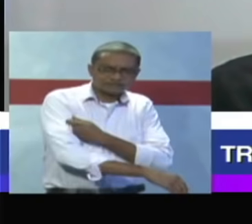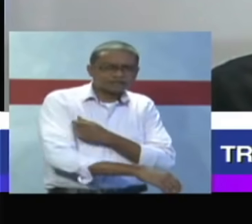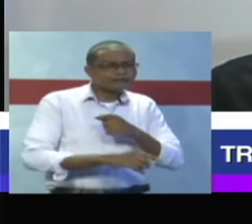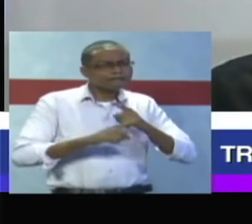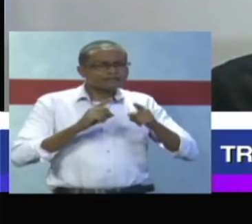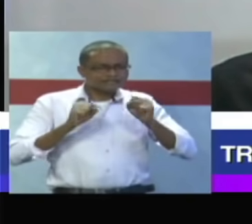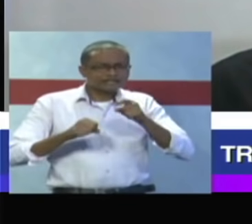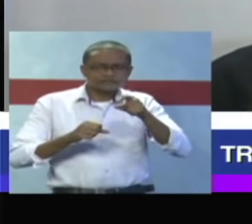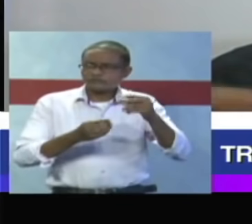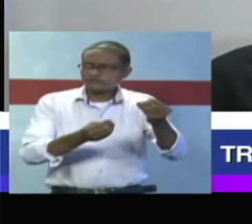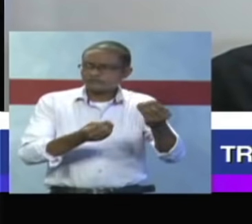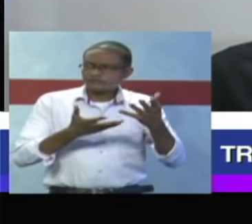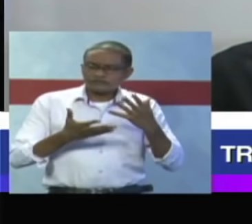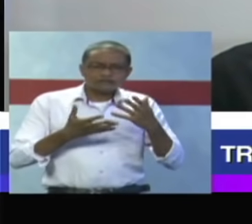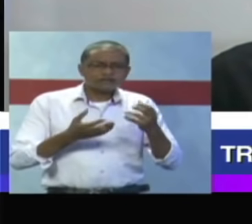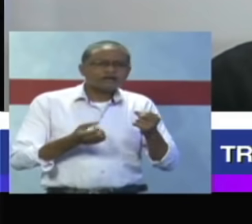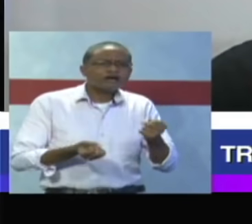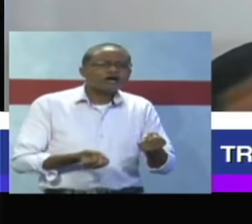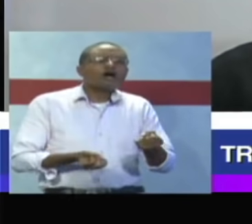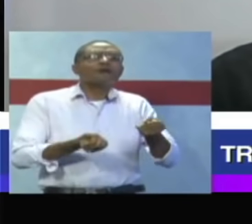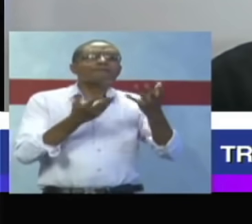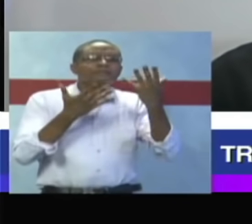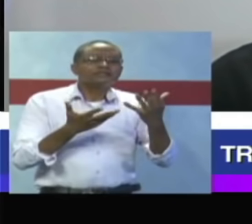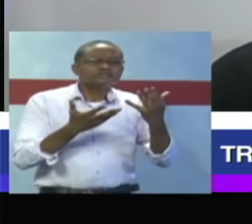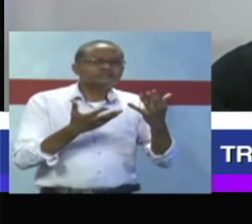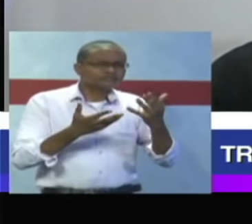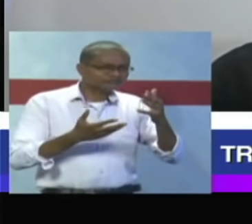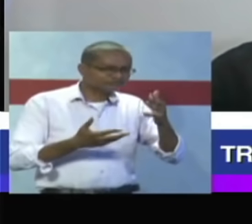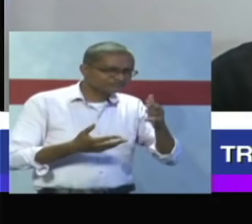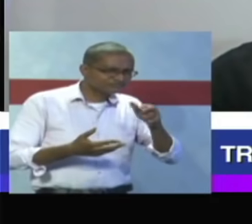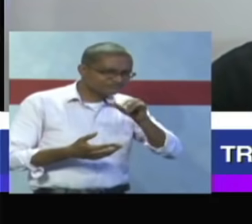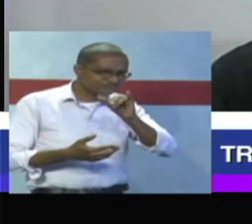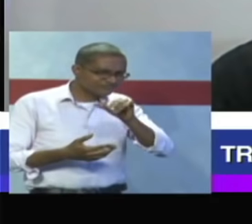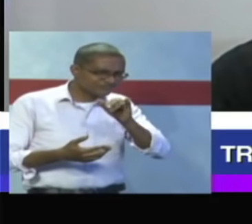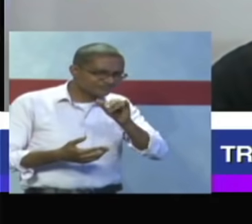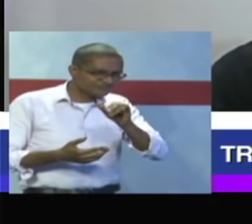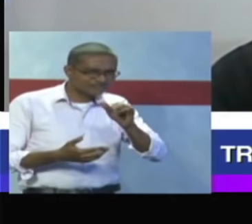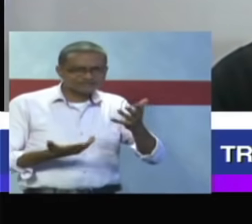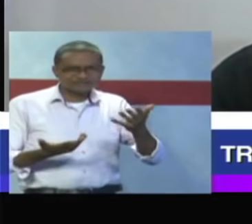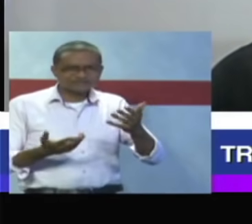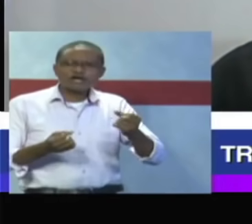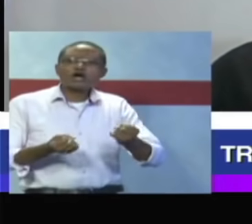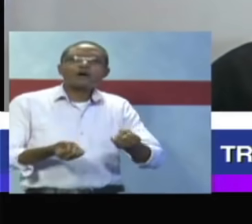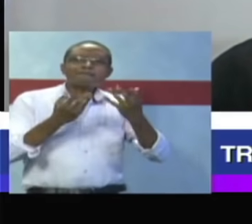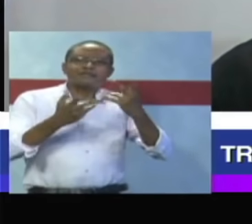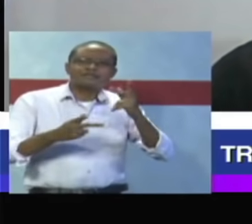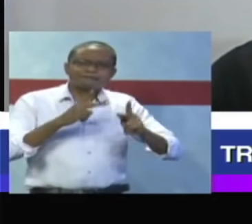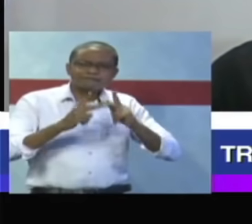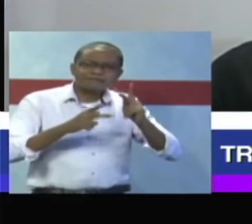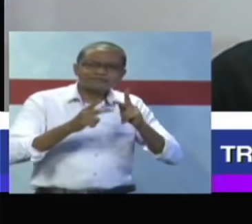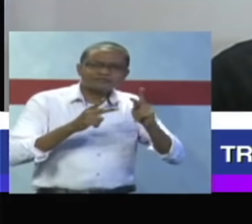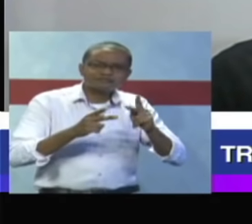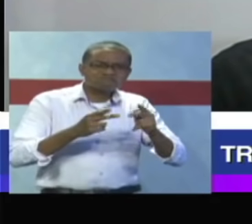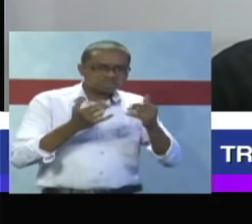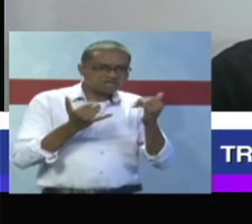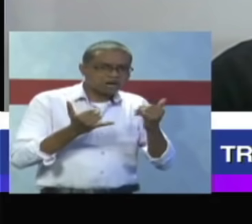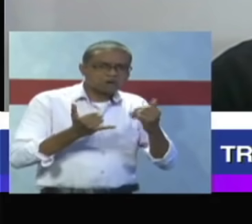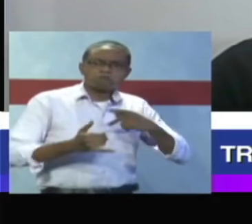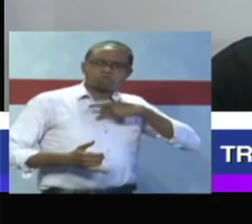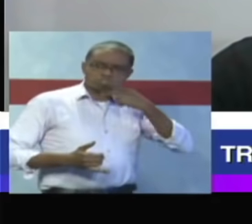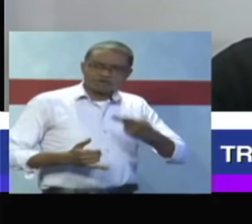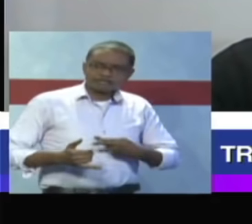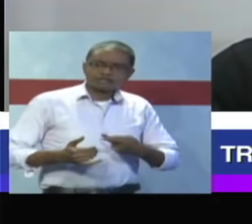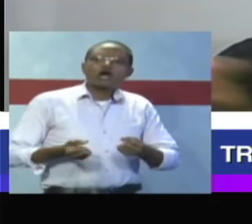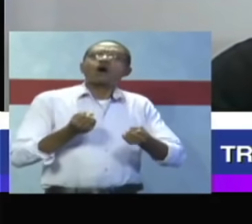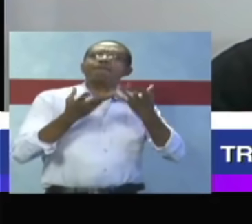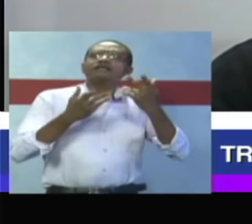could you just indicate how much that overall demographic is? How many people are estimated to be pregnant